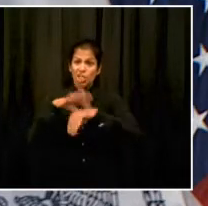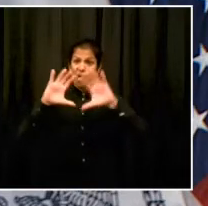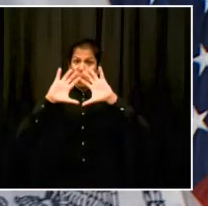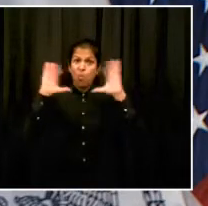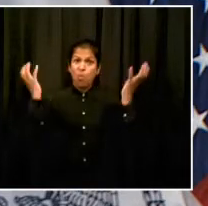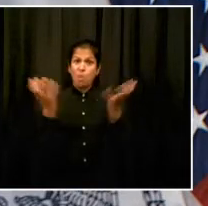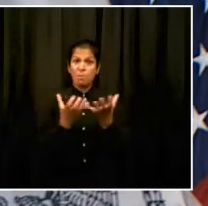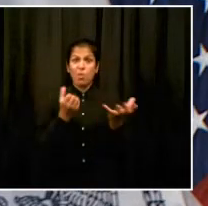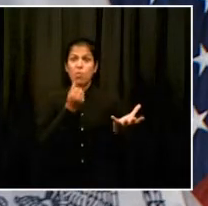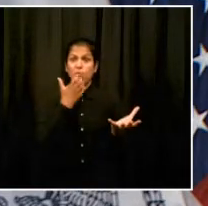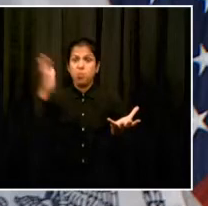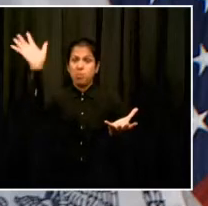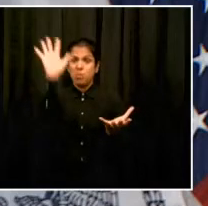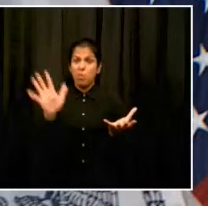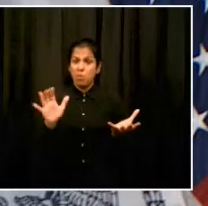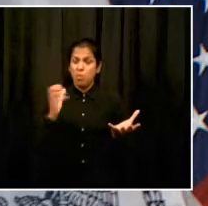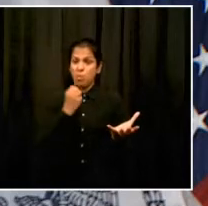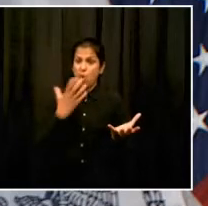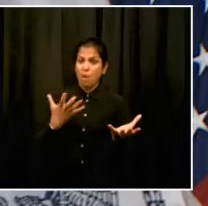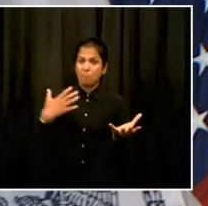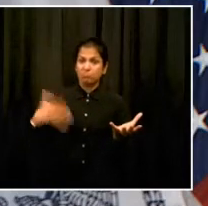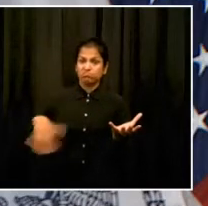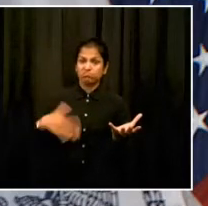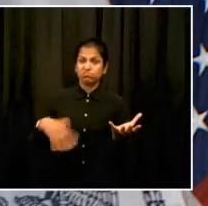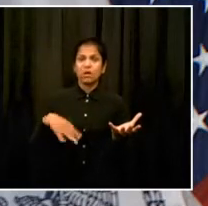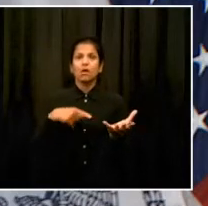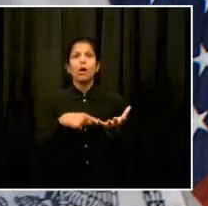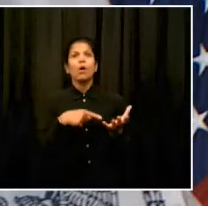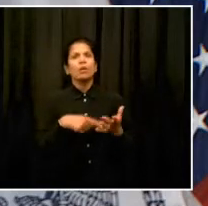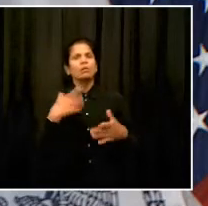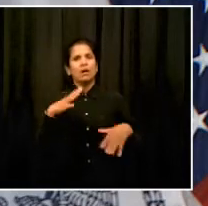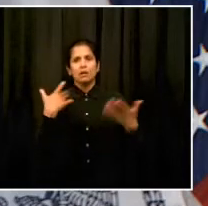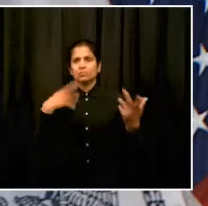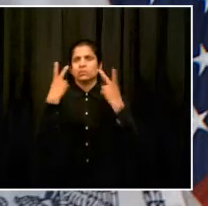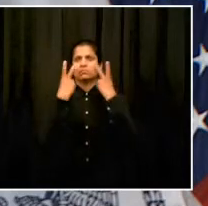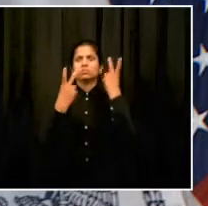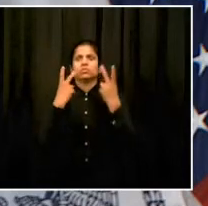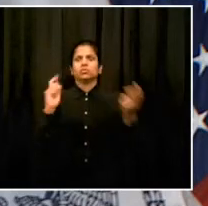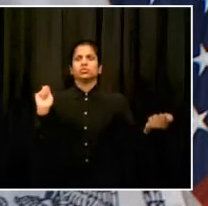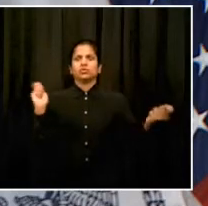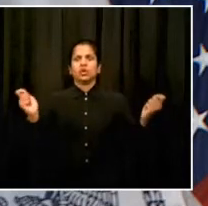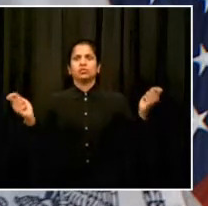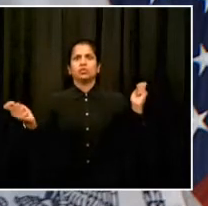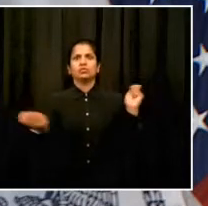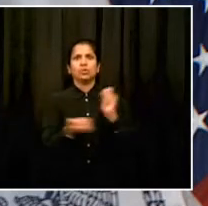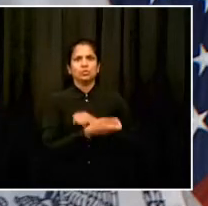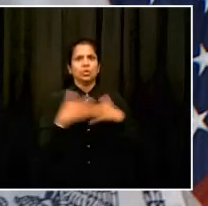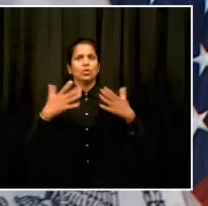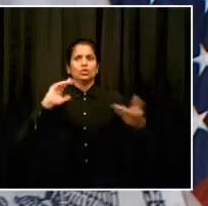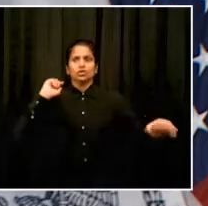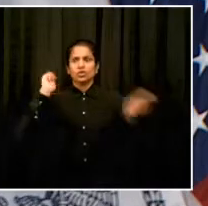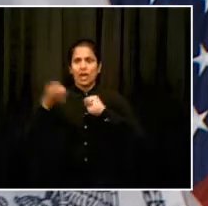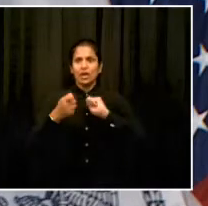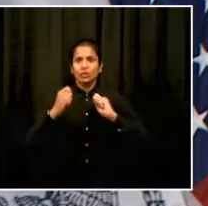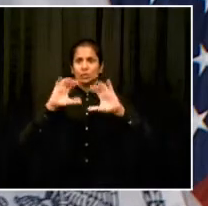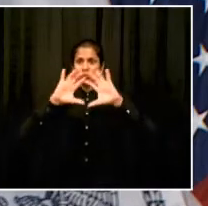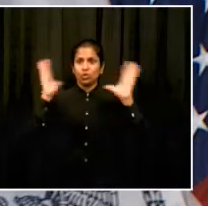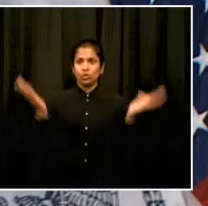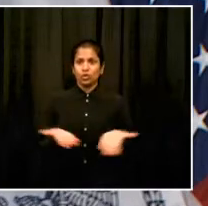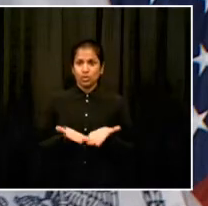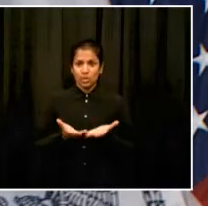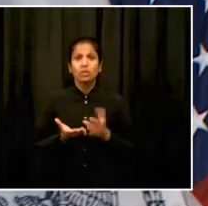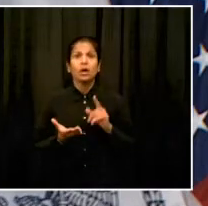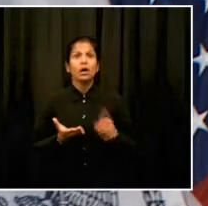the world. Some of you may have been following the horrible flooding in Bangladesh right now. We have a big Bangladeshi community here in this city. We're seeing problems